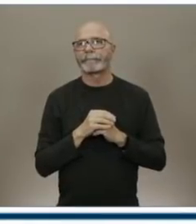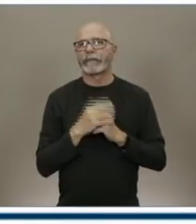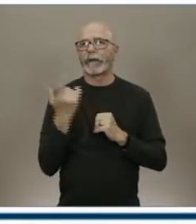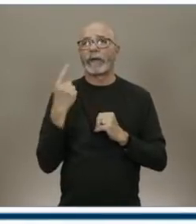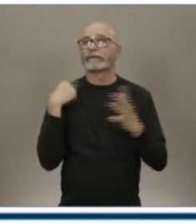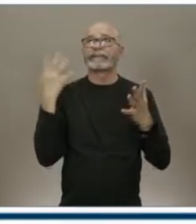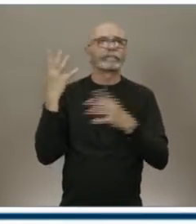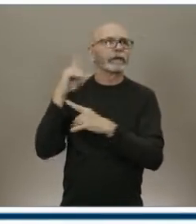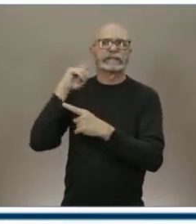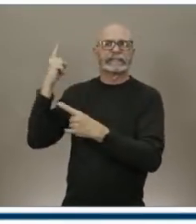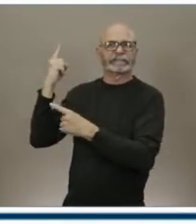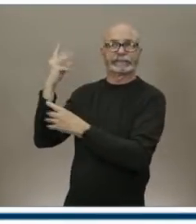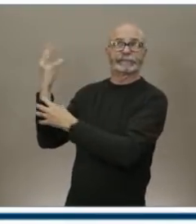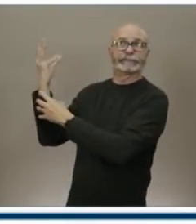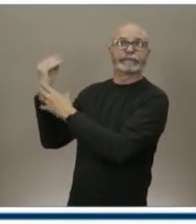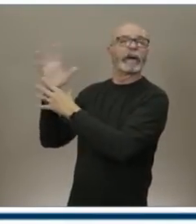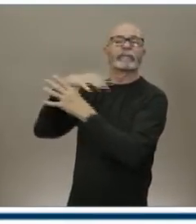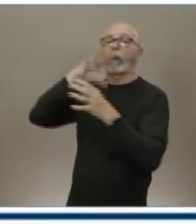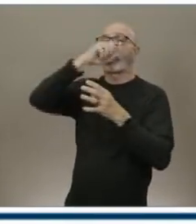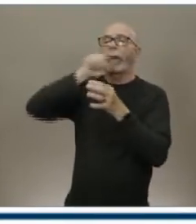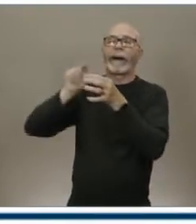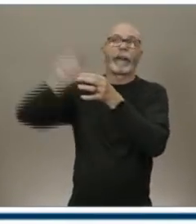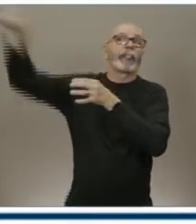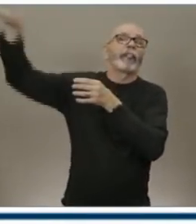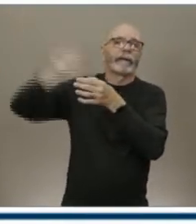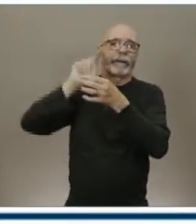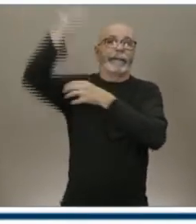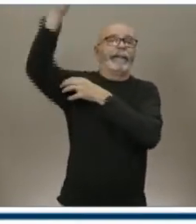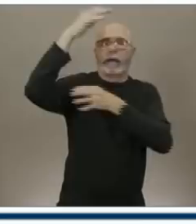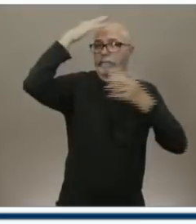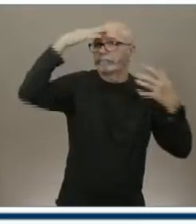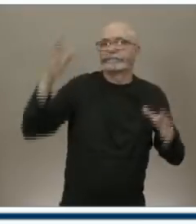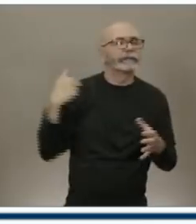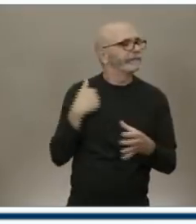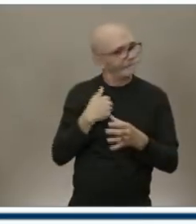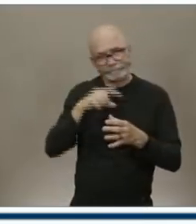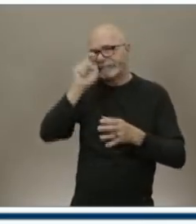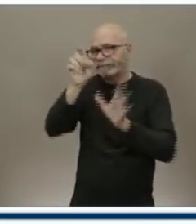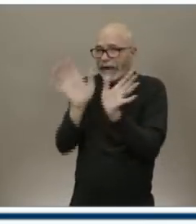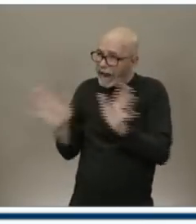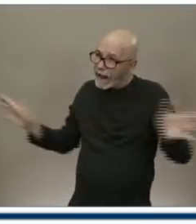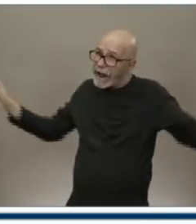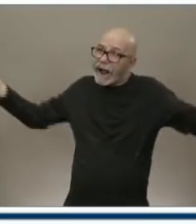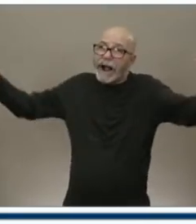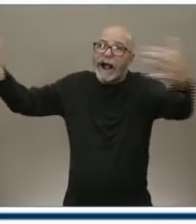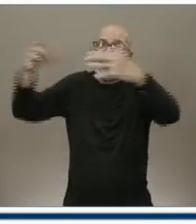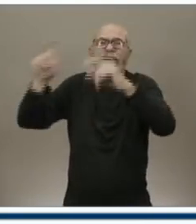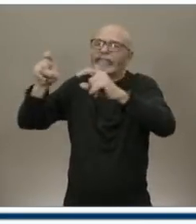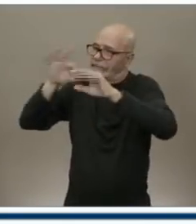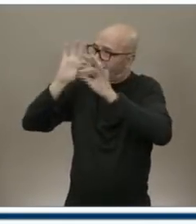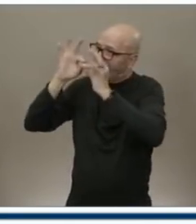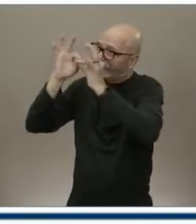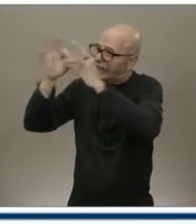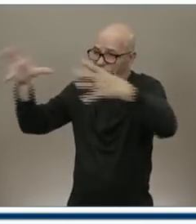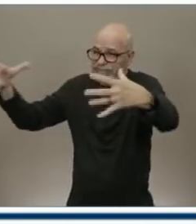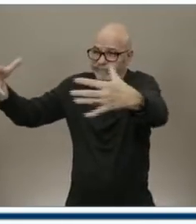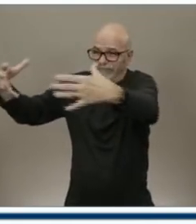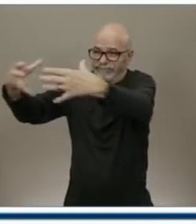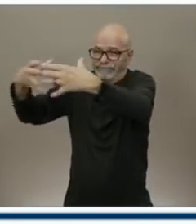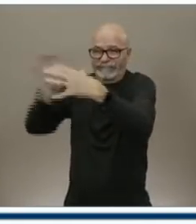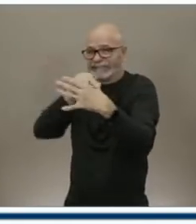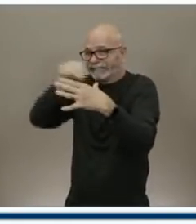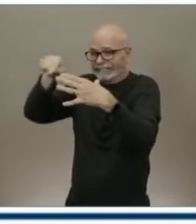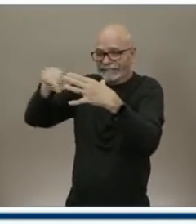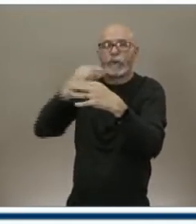in the surrounding communities? The aggressive approach to asymptomatic testing in the days ahead will answer that question. I think it's also important